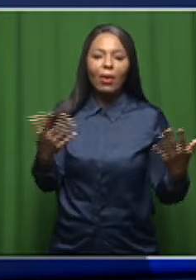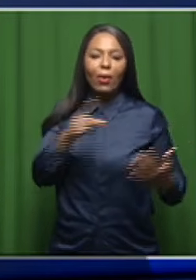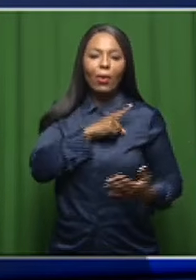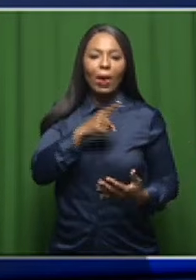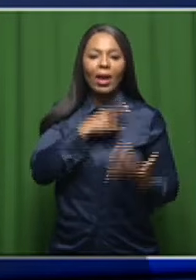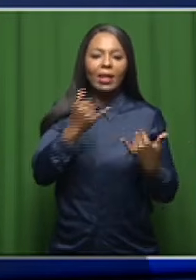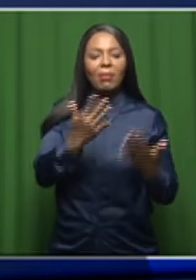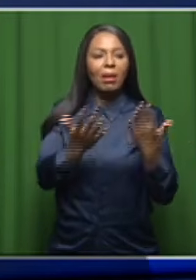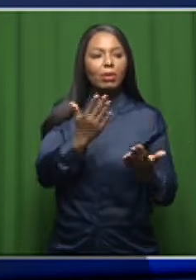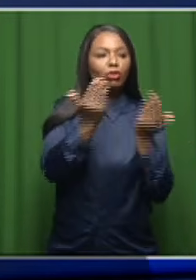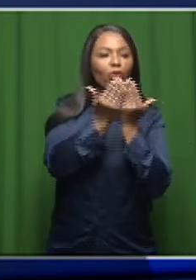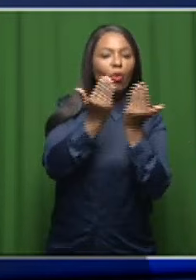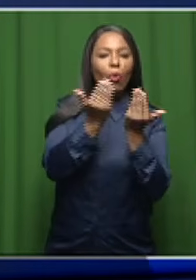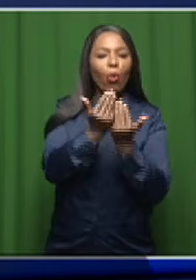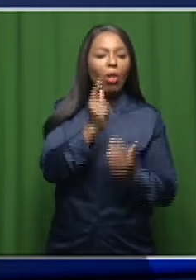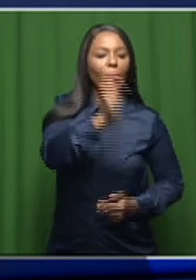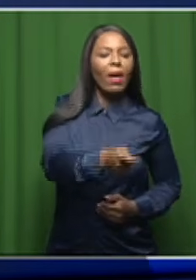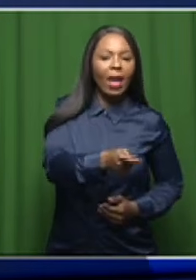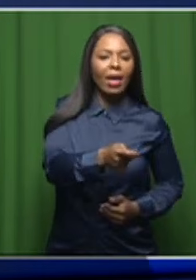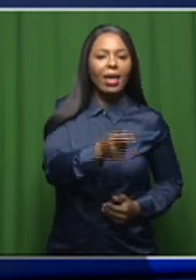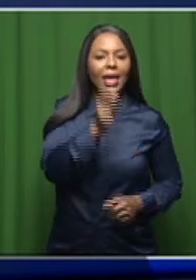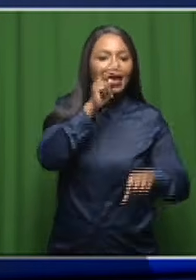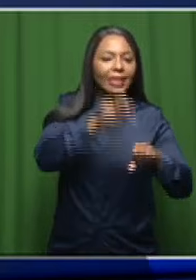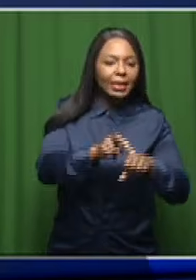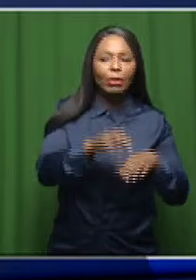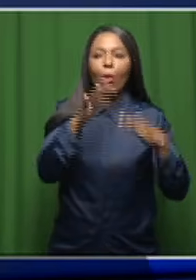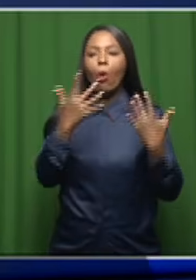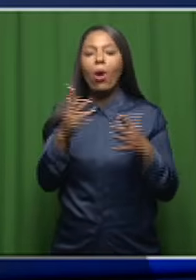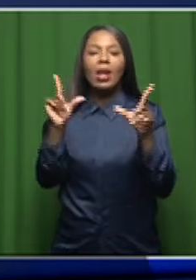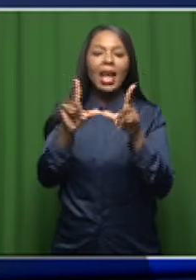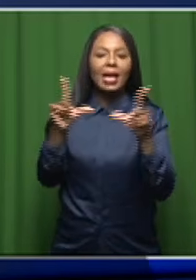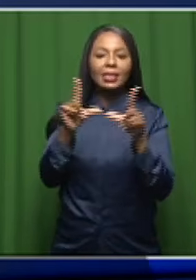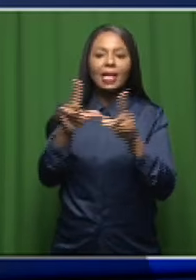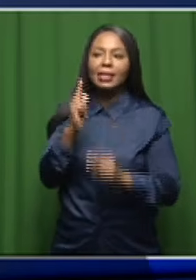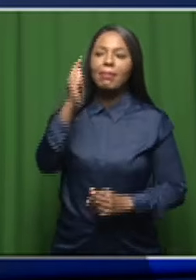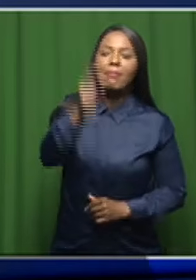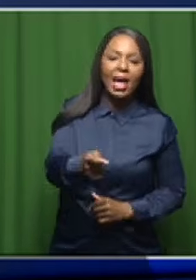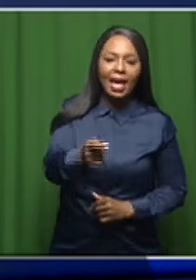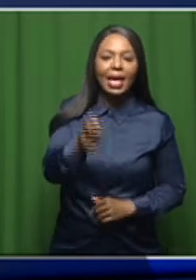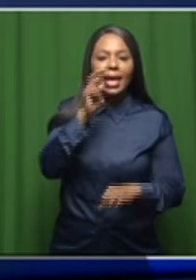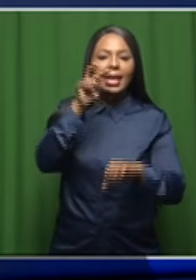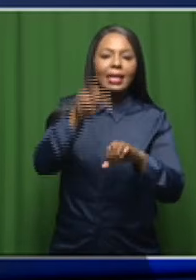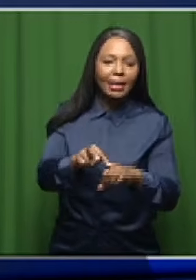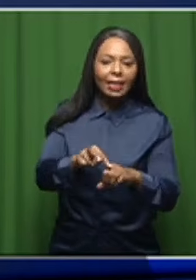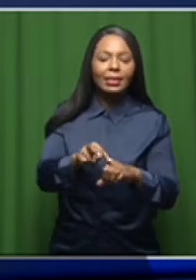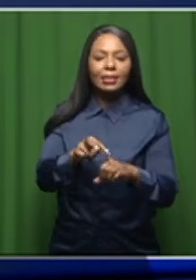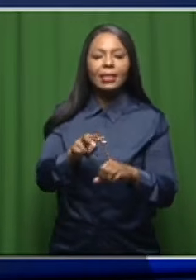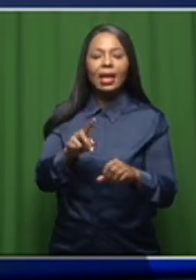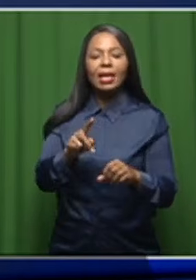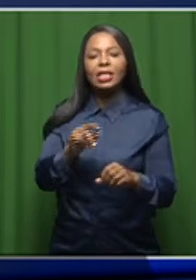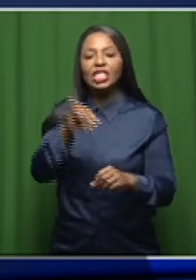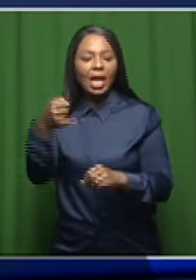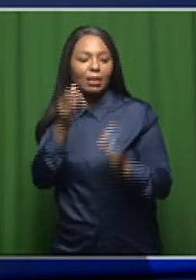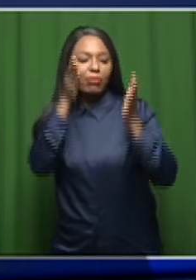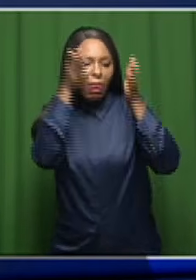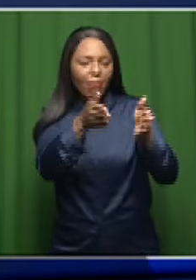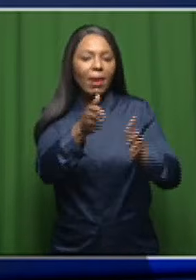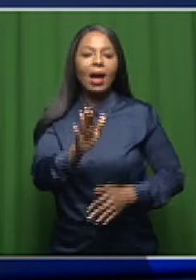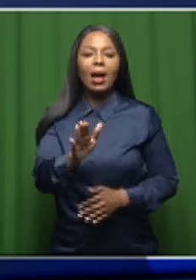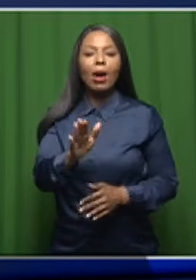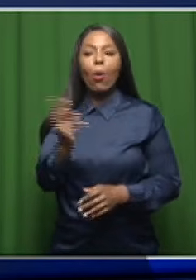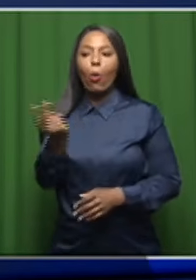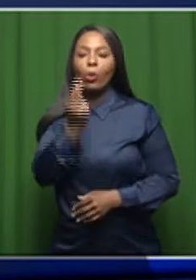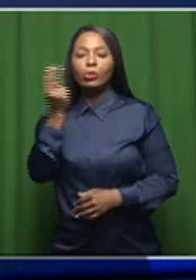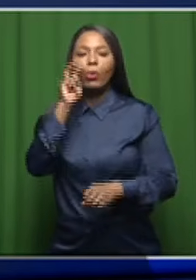your school fees or you need to pay for driver's license, etc. But we're also looking in terms of the disbursement